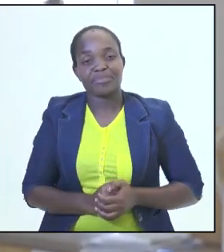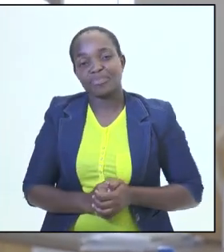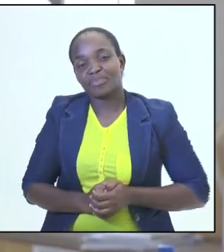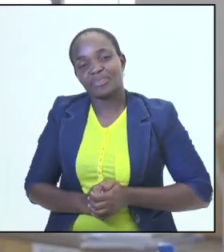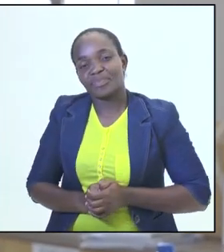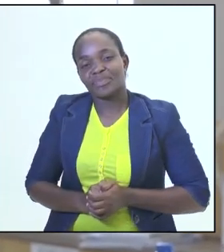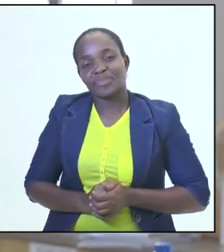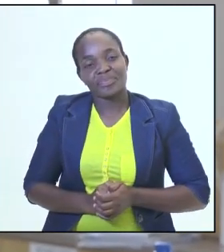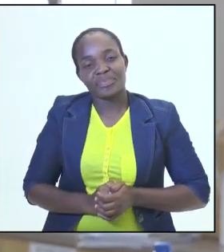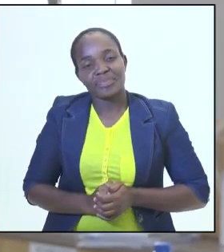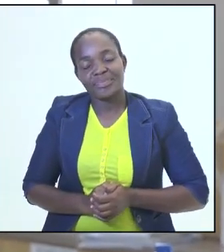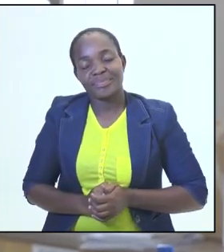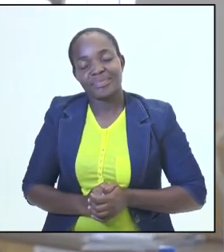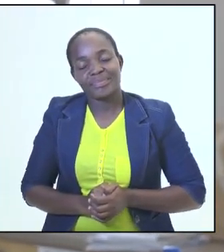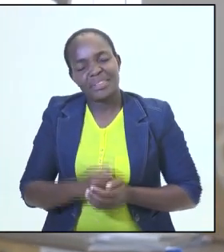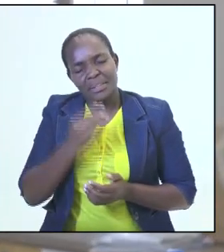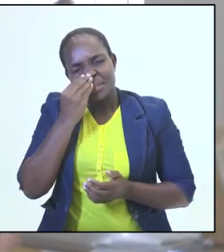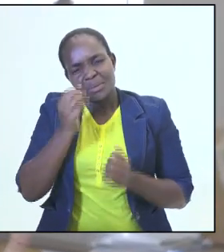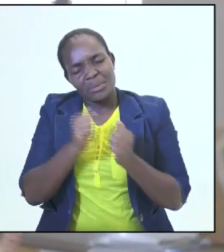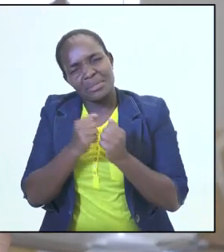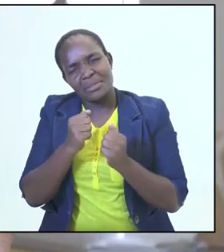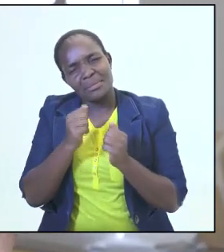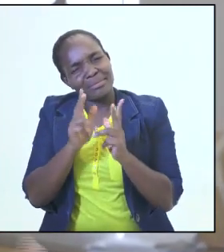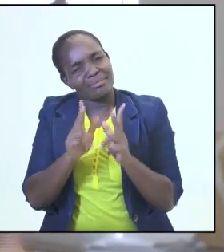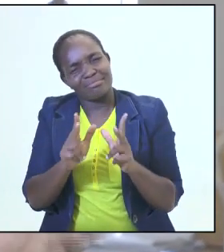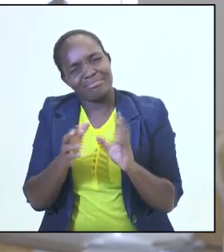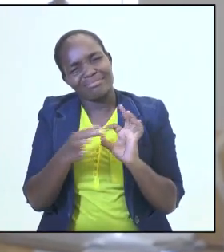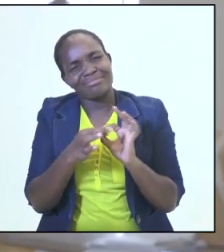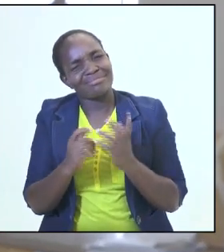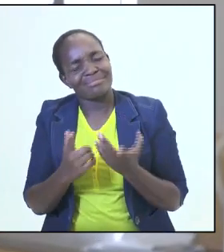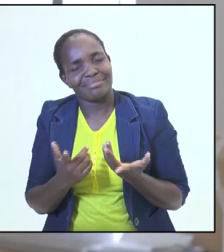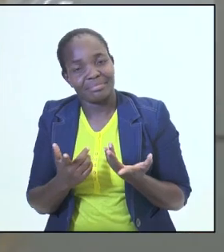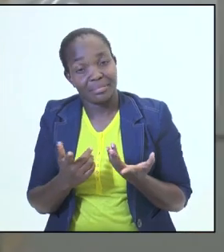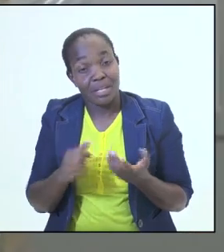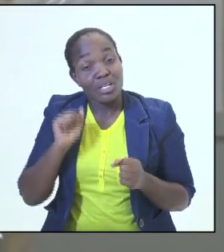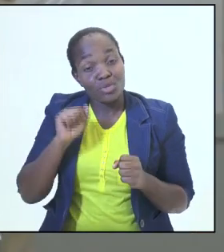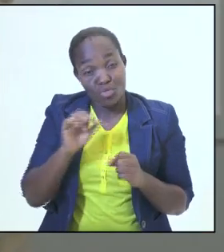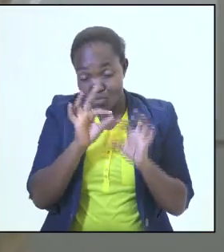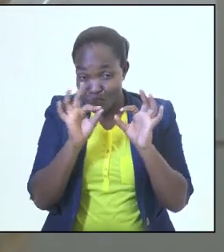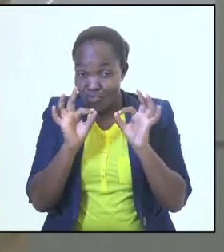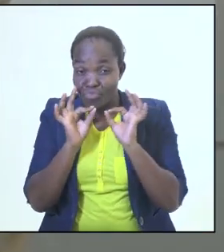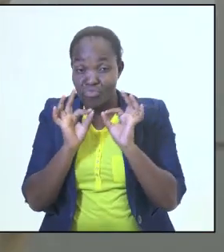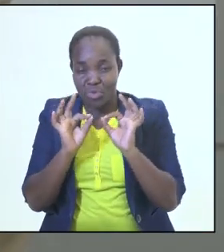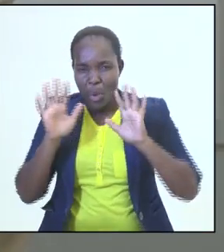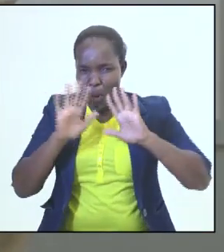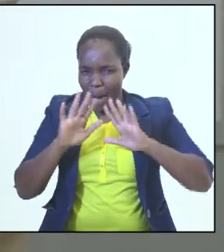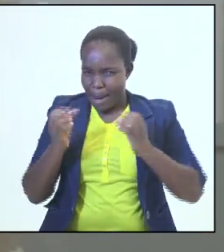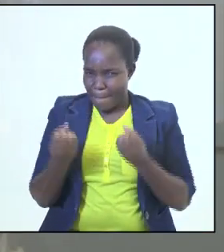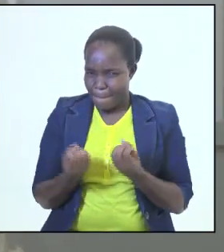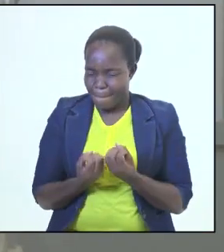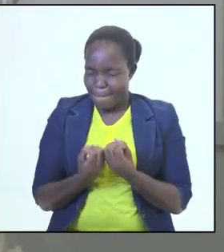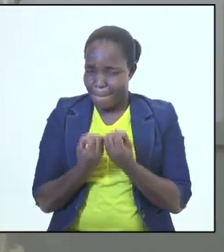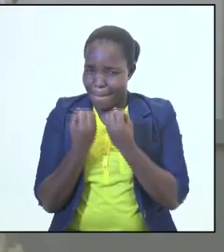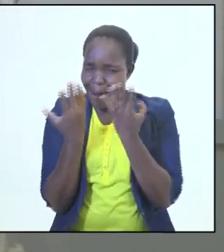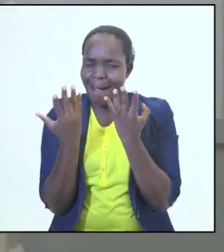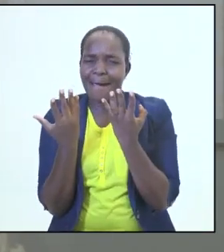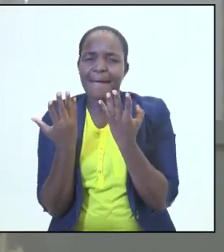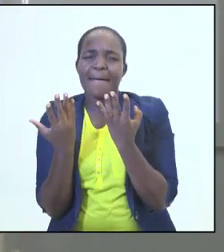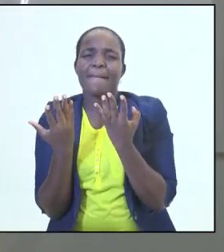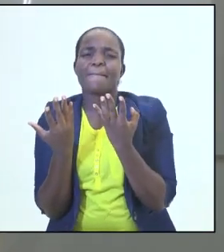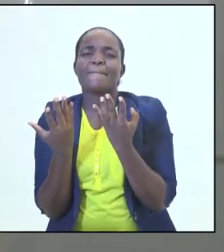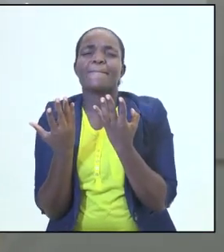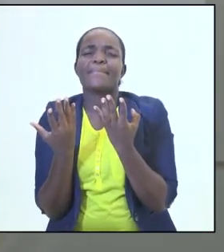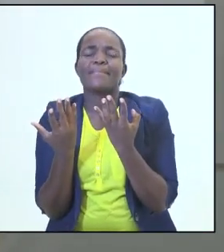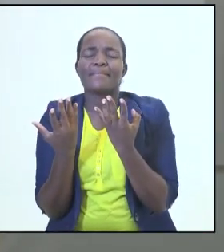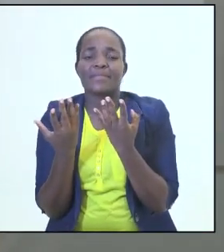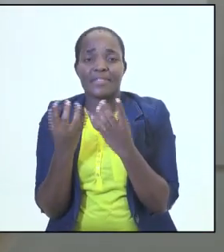What an effect flowers have on people. Of course, they're beautiful. Their colors are bright and their smell has a sweet